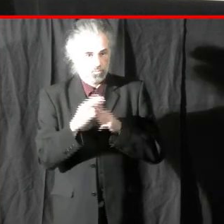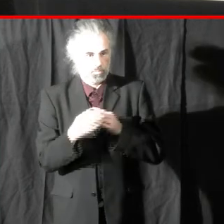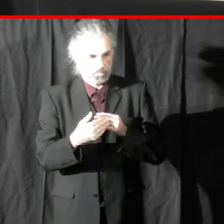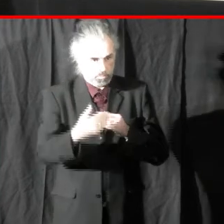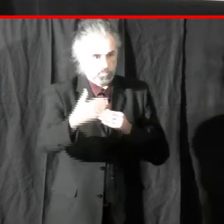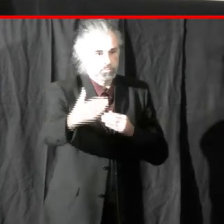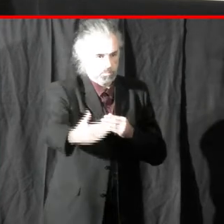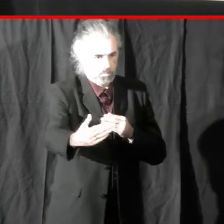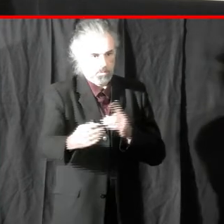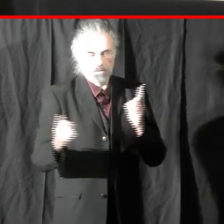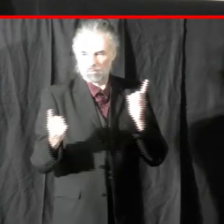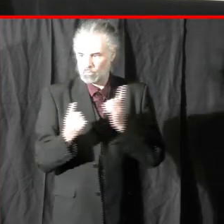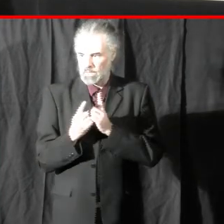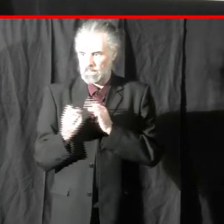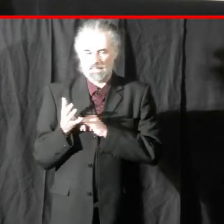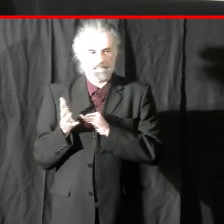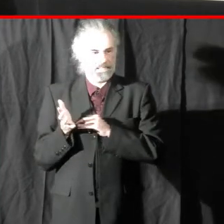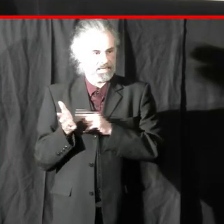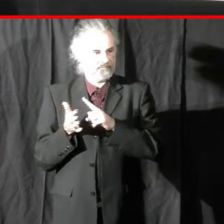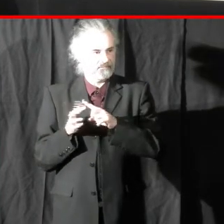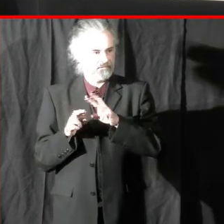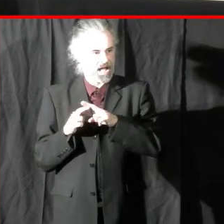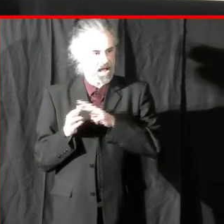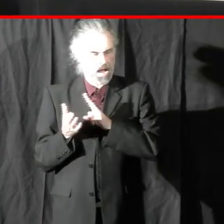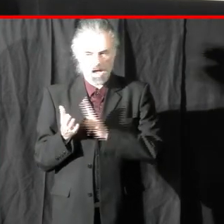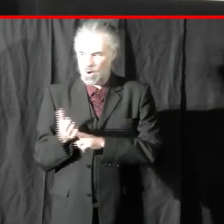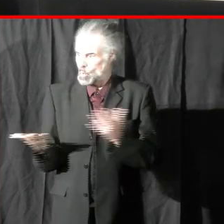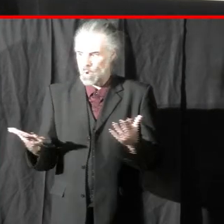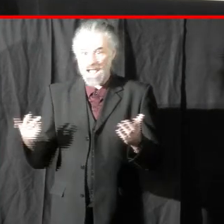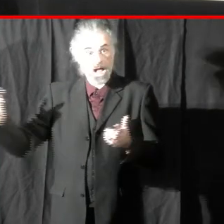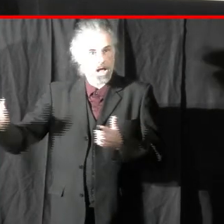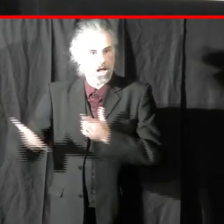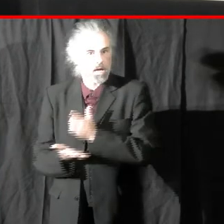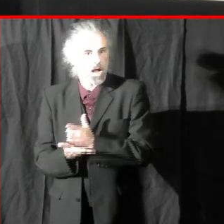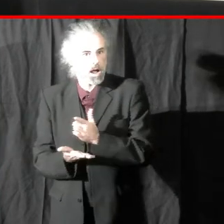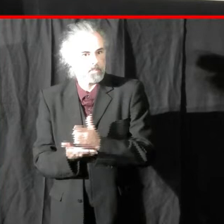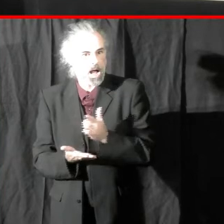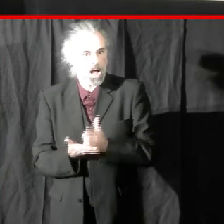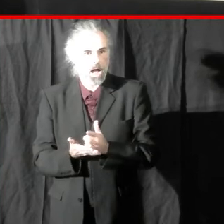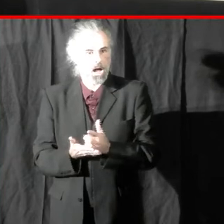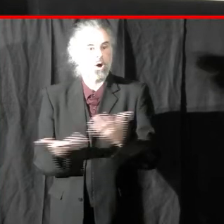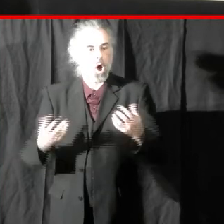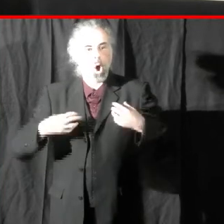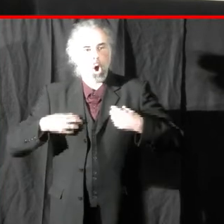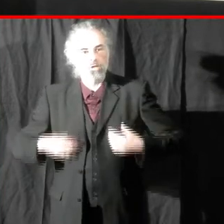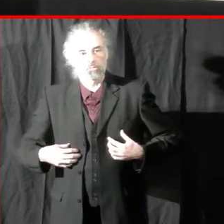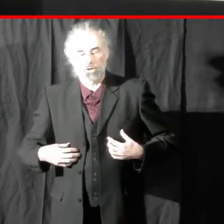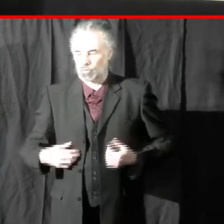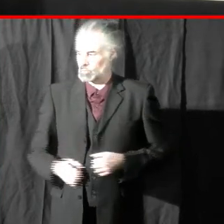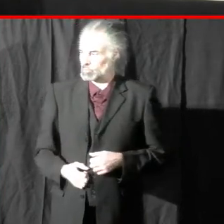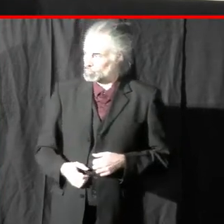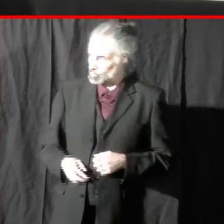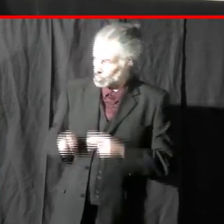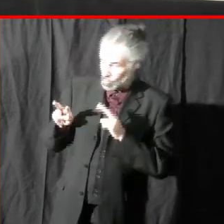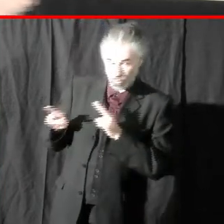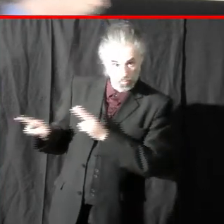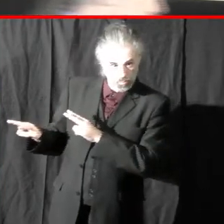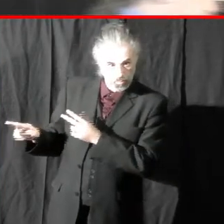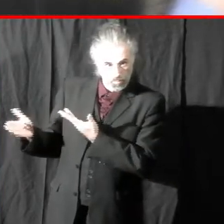we meet Stefan in the car park at the local hospital. Let's watch.